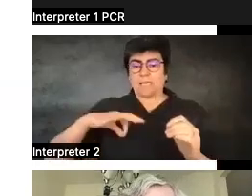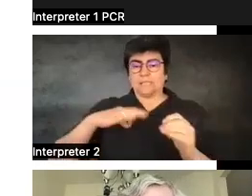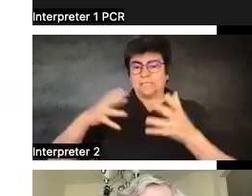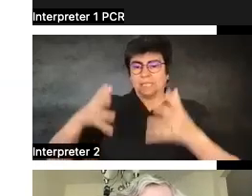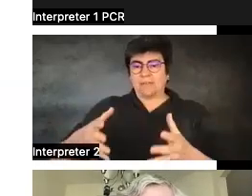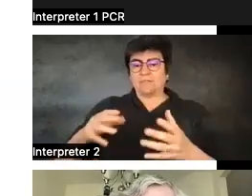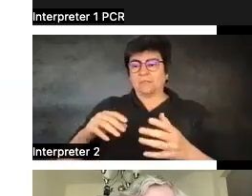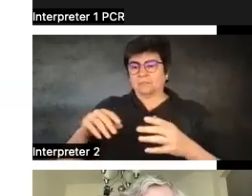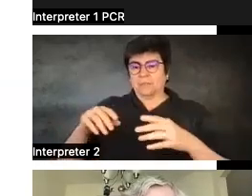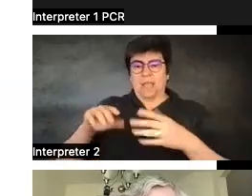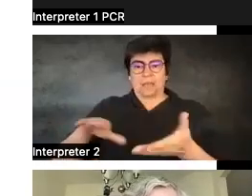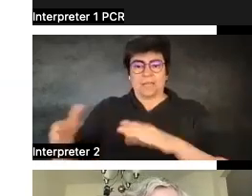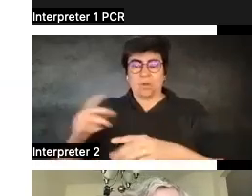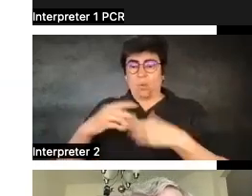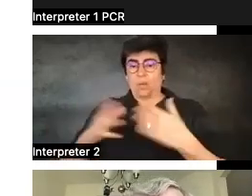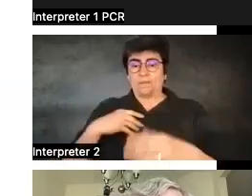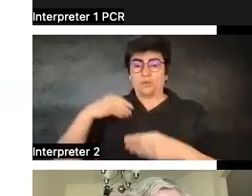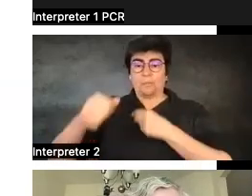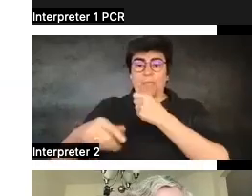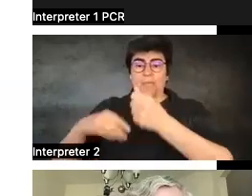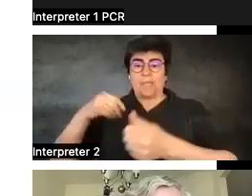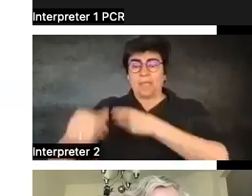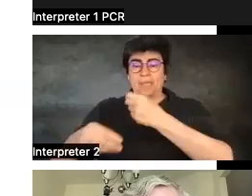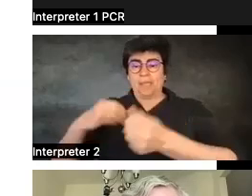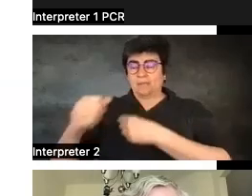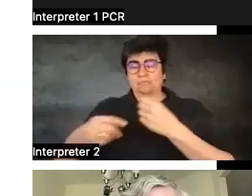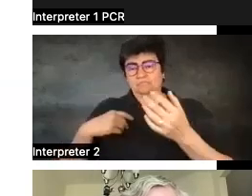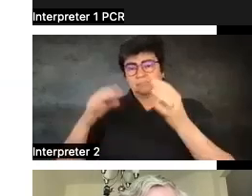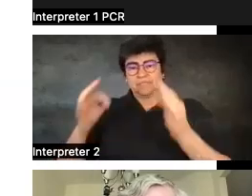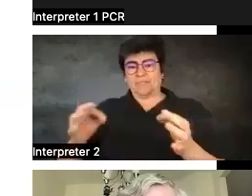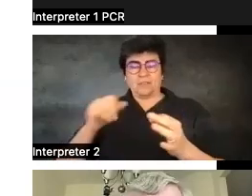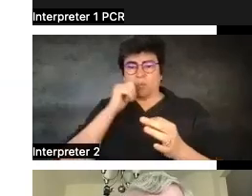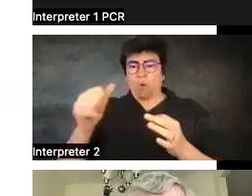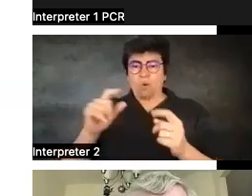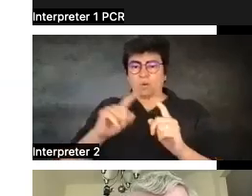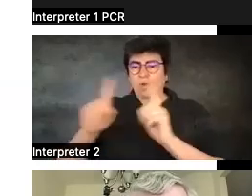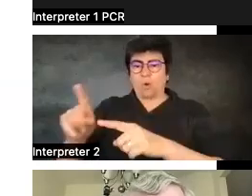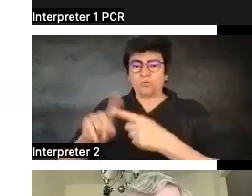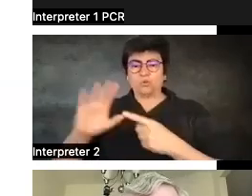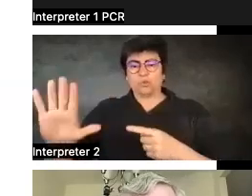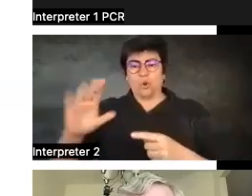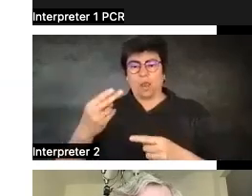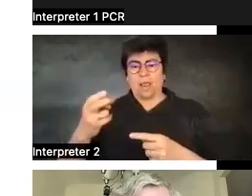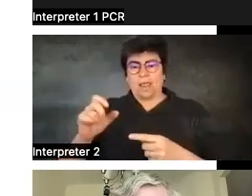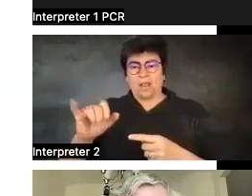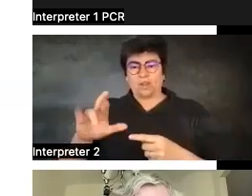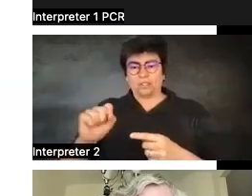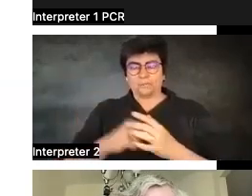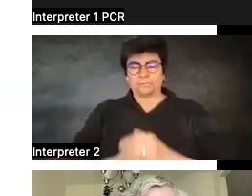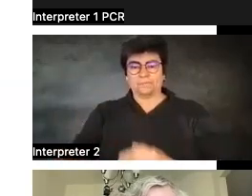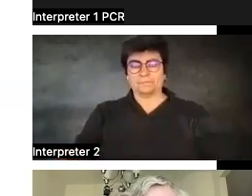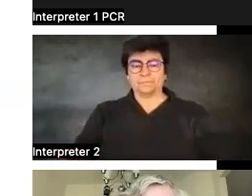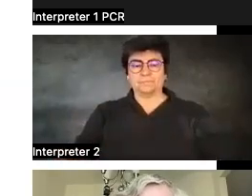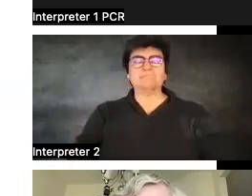death. So whatever you put in the tontine is definitely not going to go to your heirs. Back